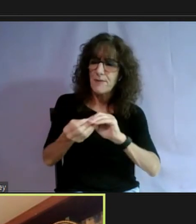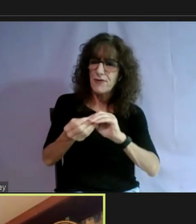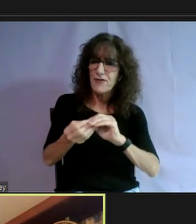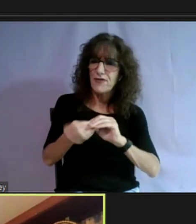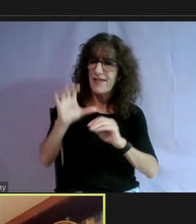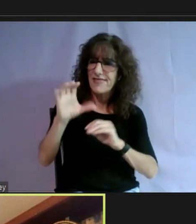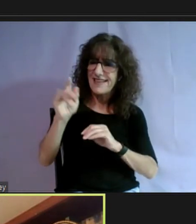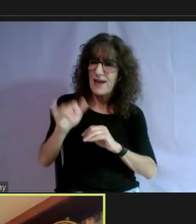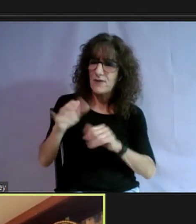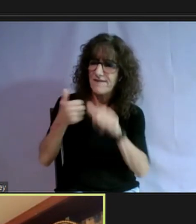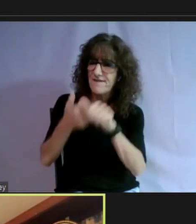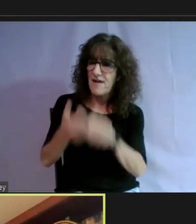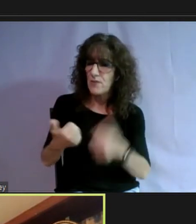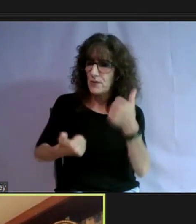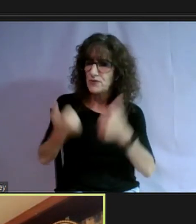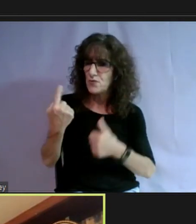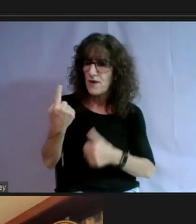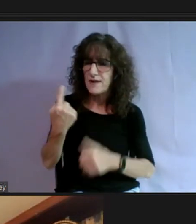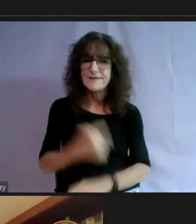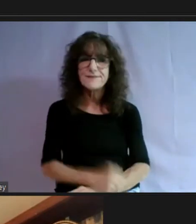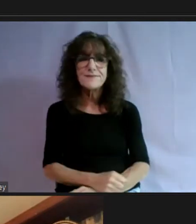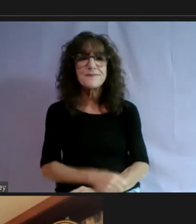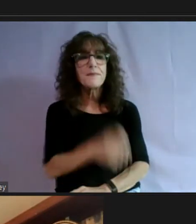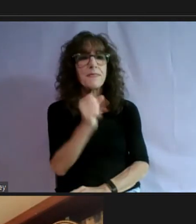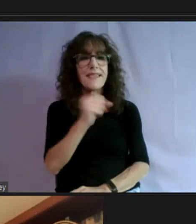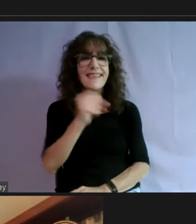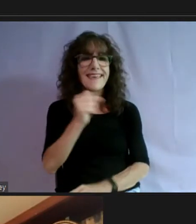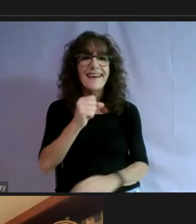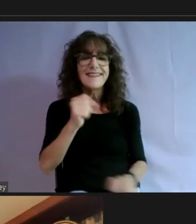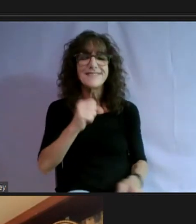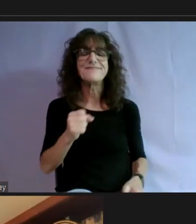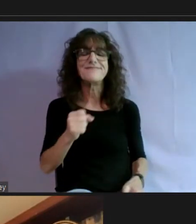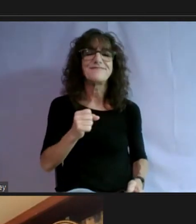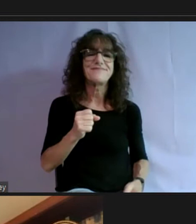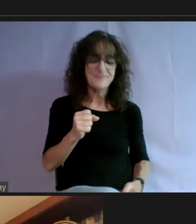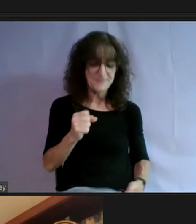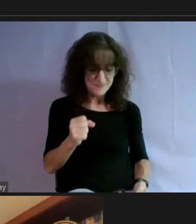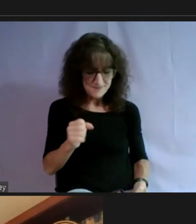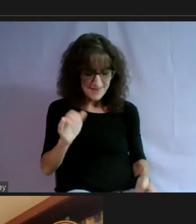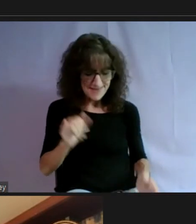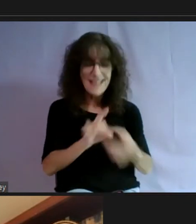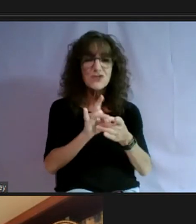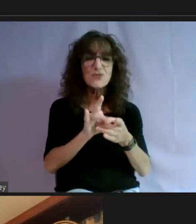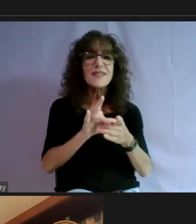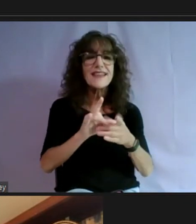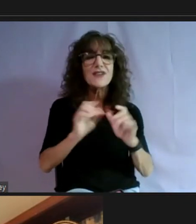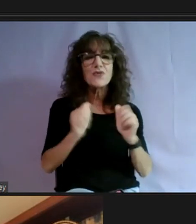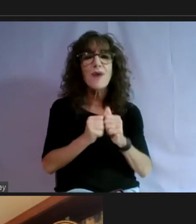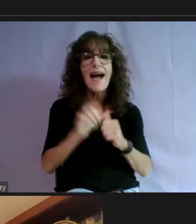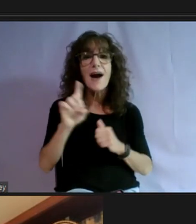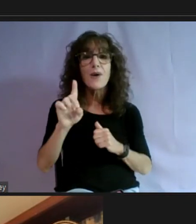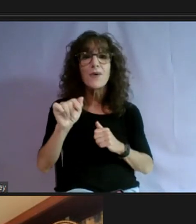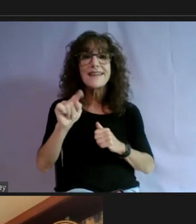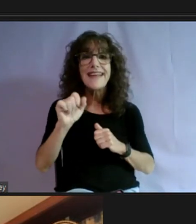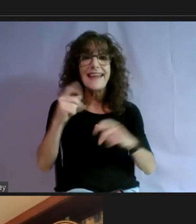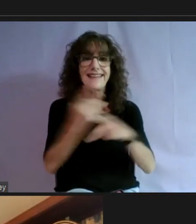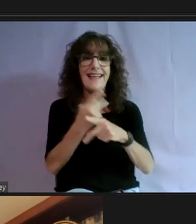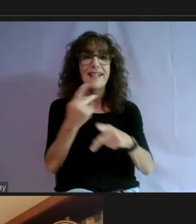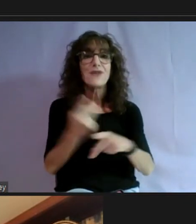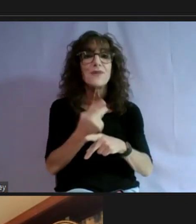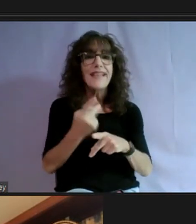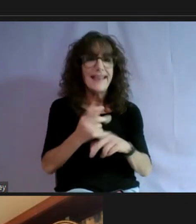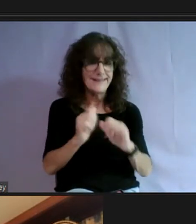decisions? Yeah, this has to do with how data is calculated.